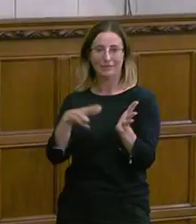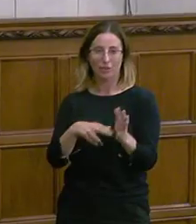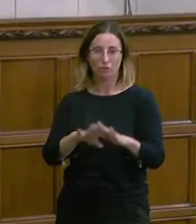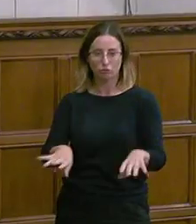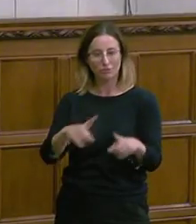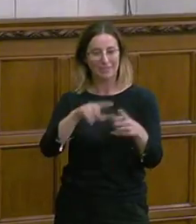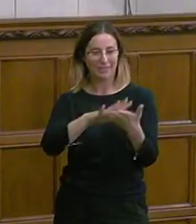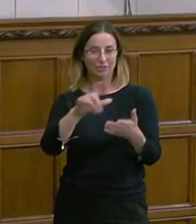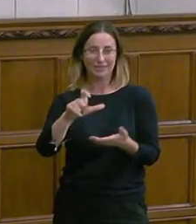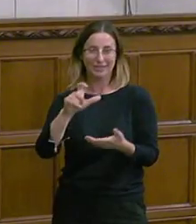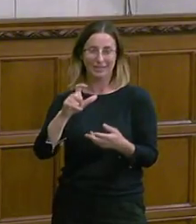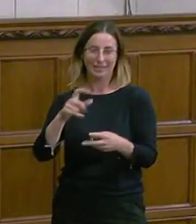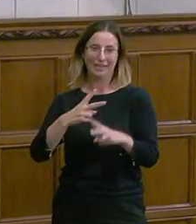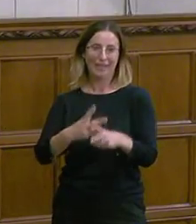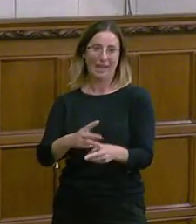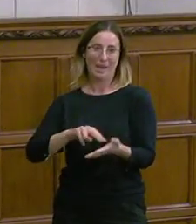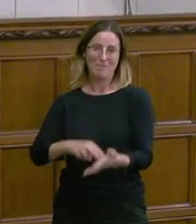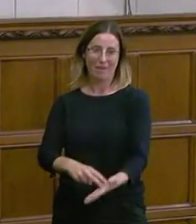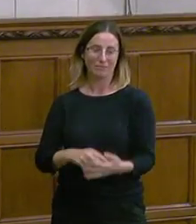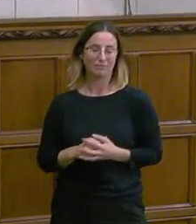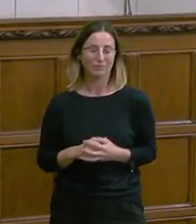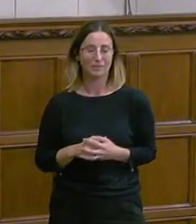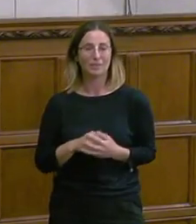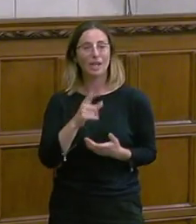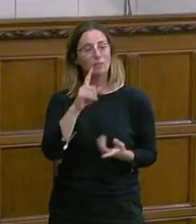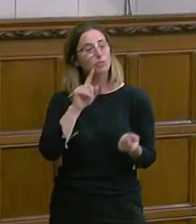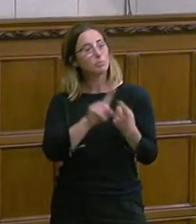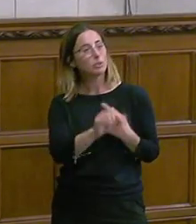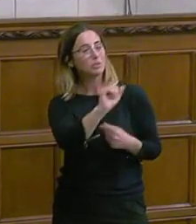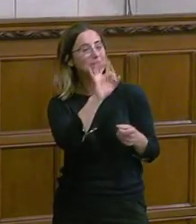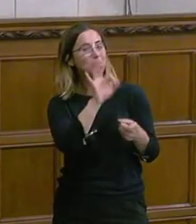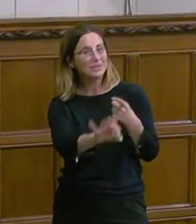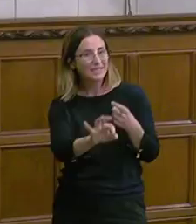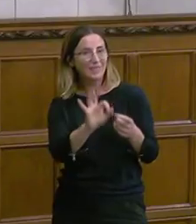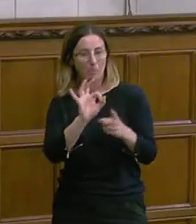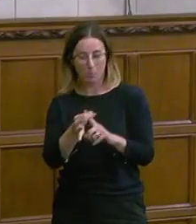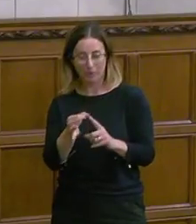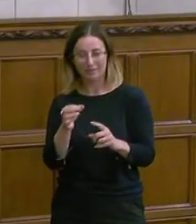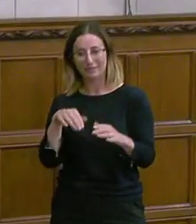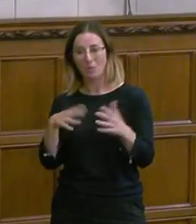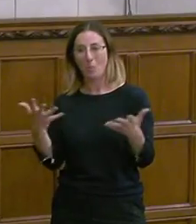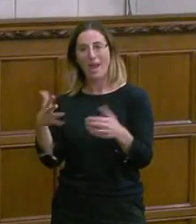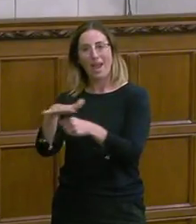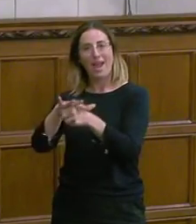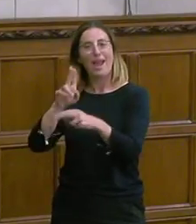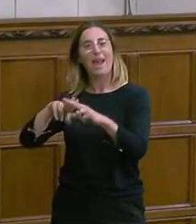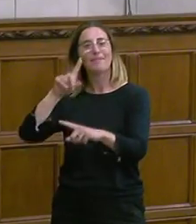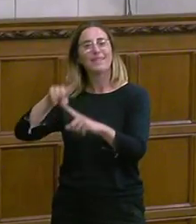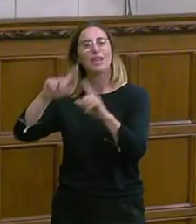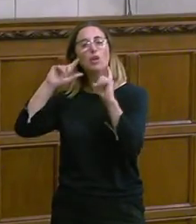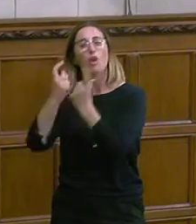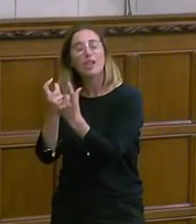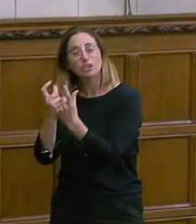plans. And responding to his specific point on funding in FE colleges, they do